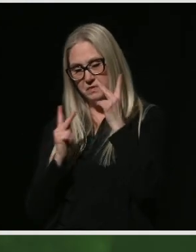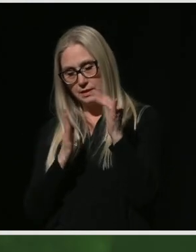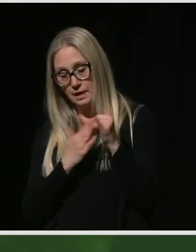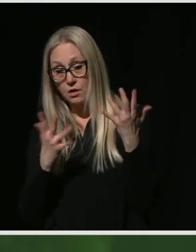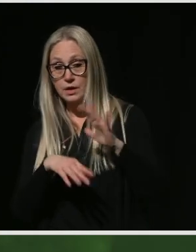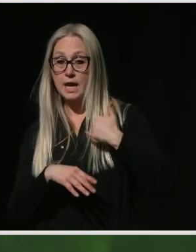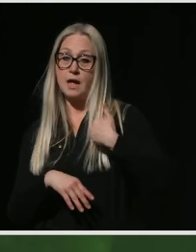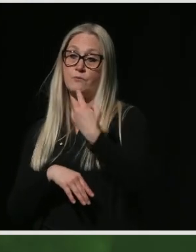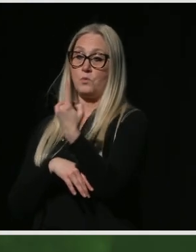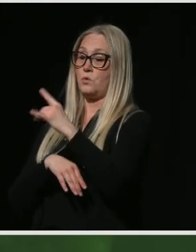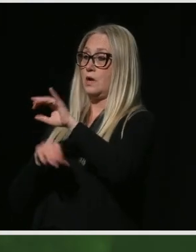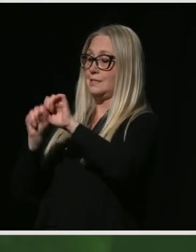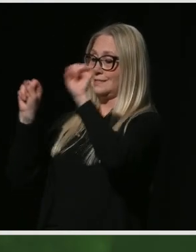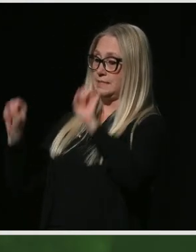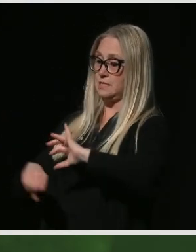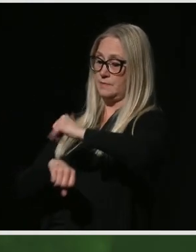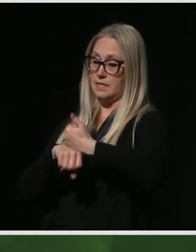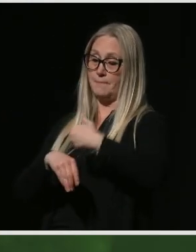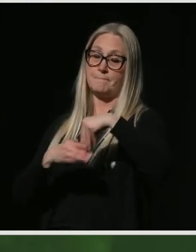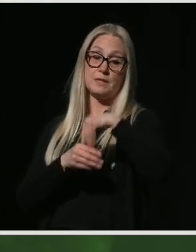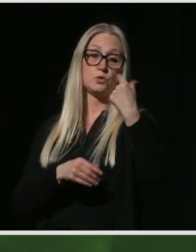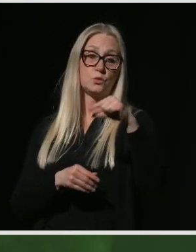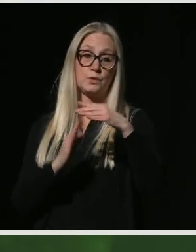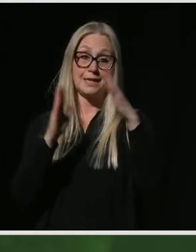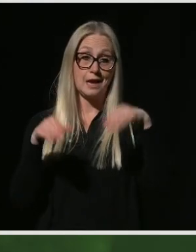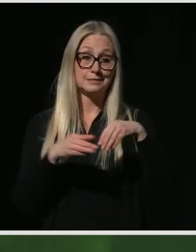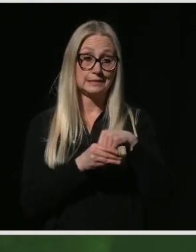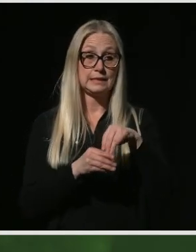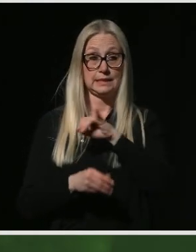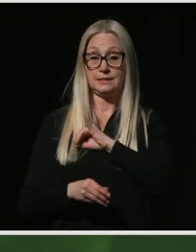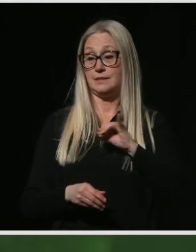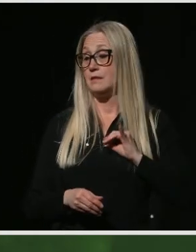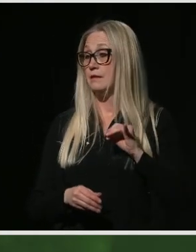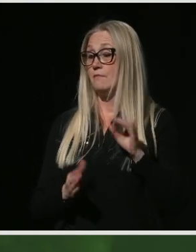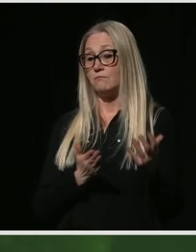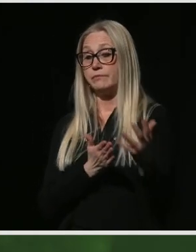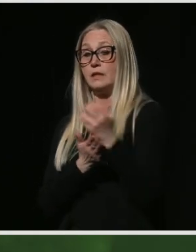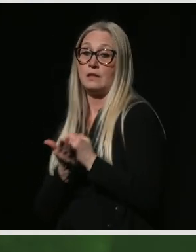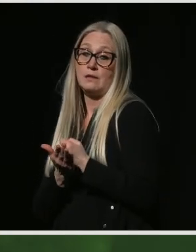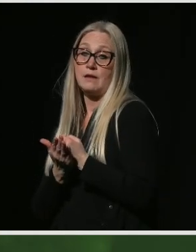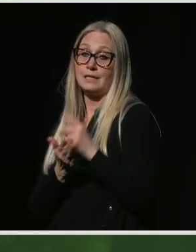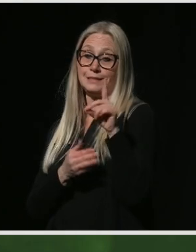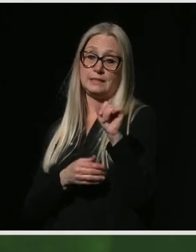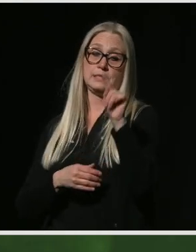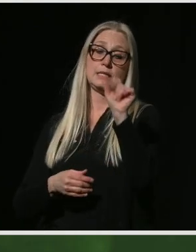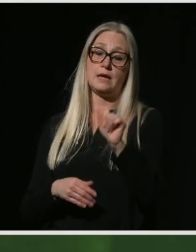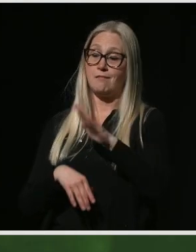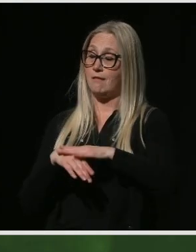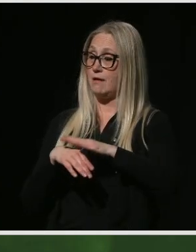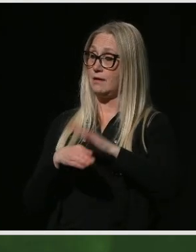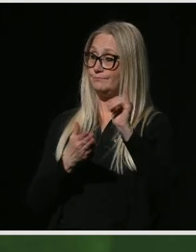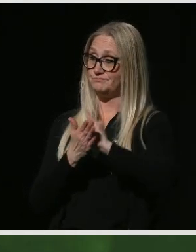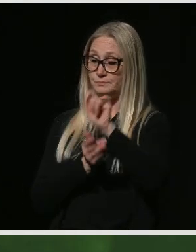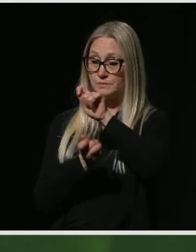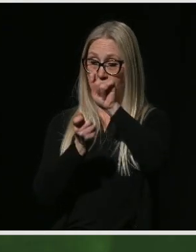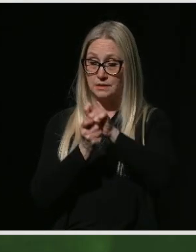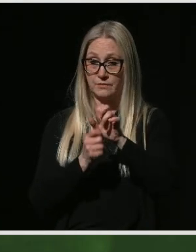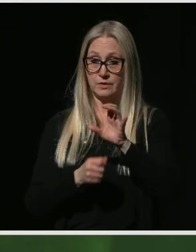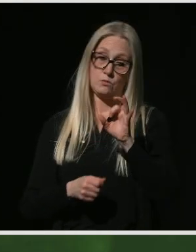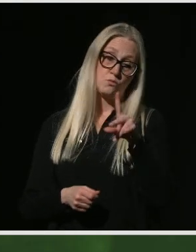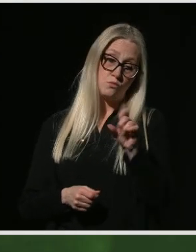one of our systems in their greenhouses in Ithaca, collecting data on New York-specific crops like tomatoes, grapes,